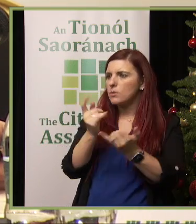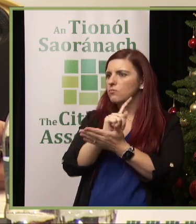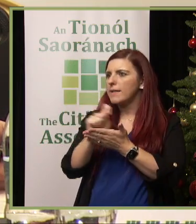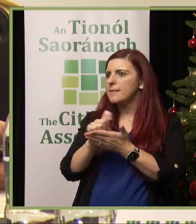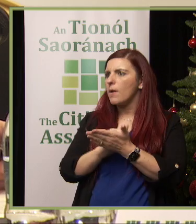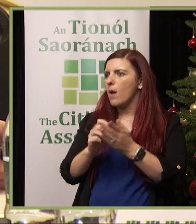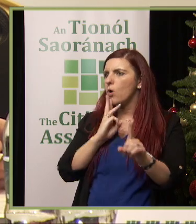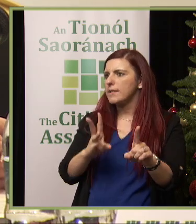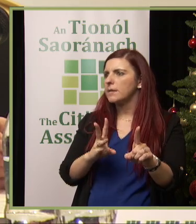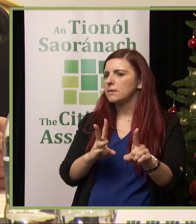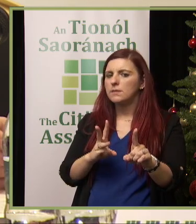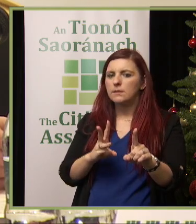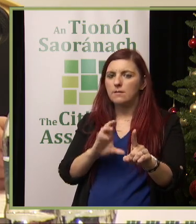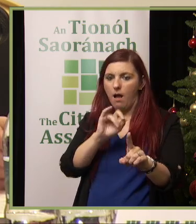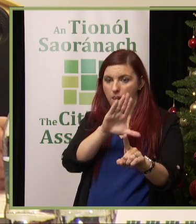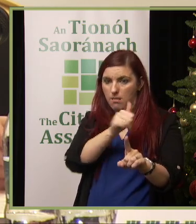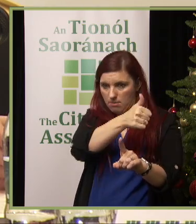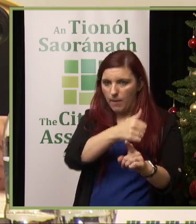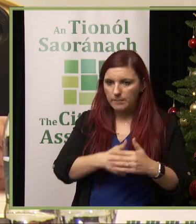particular wording? Whose job is that? That's Cahill.